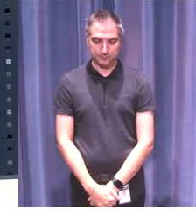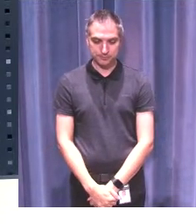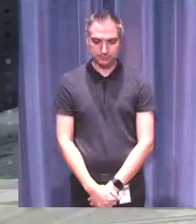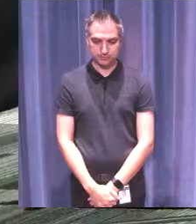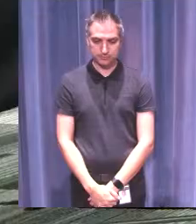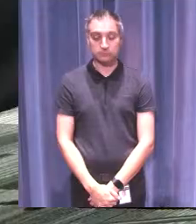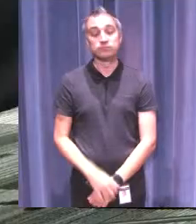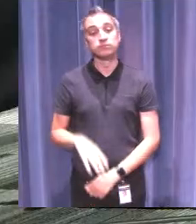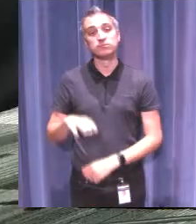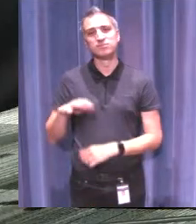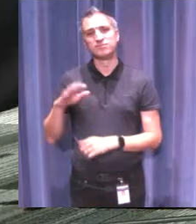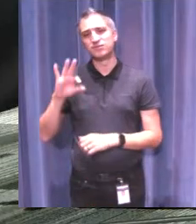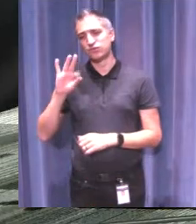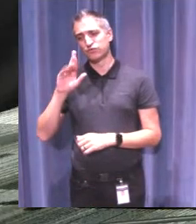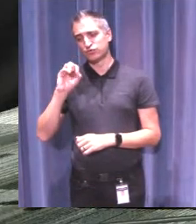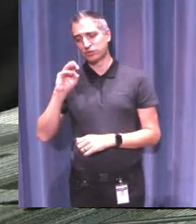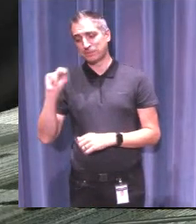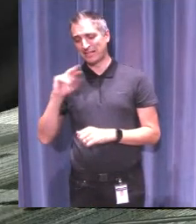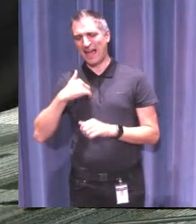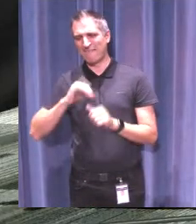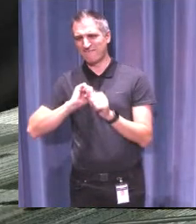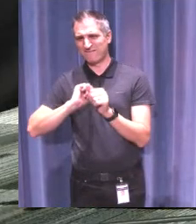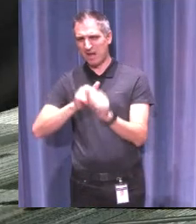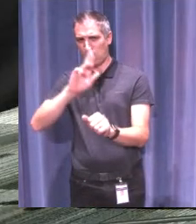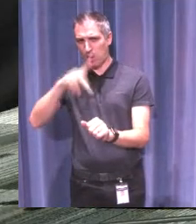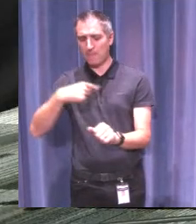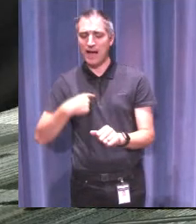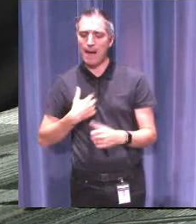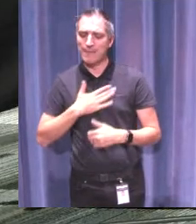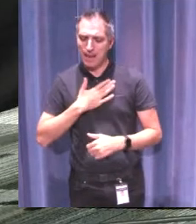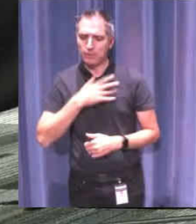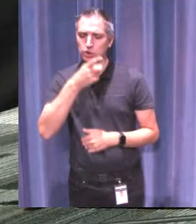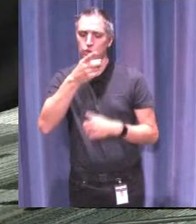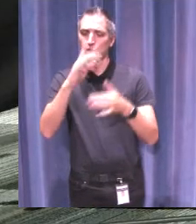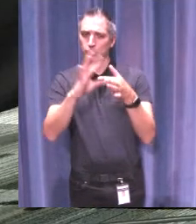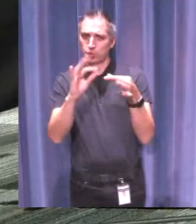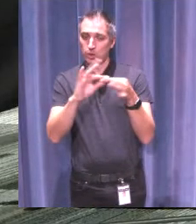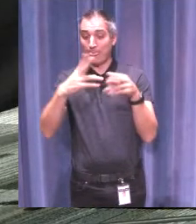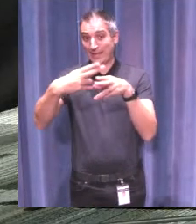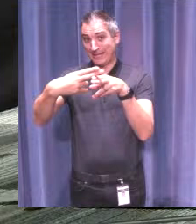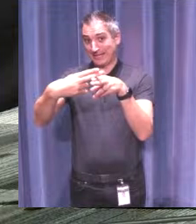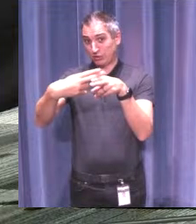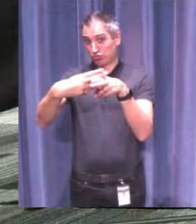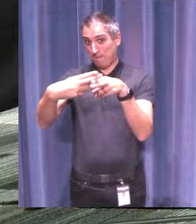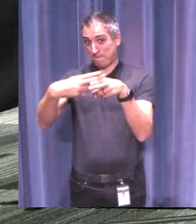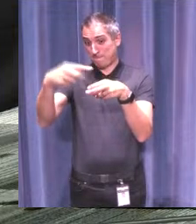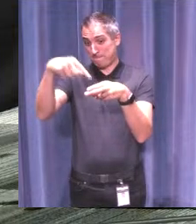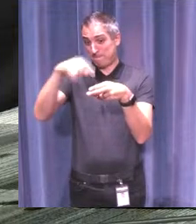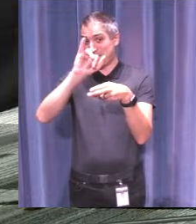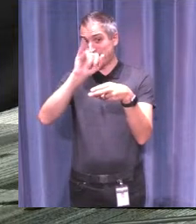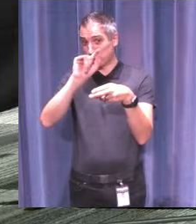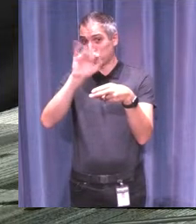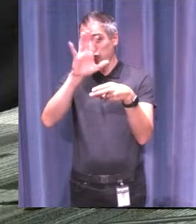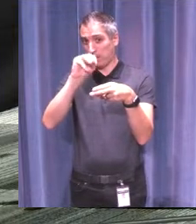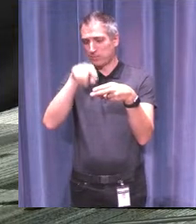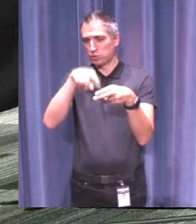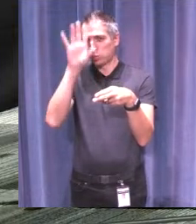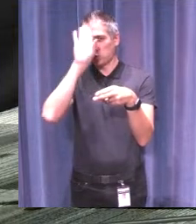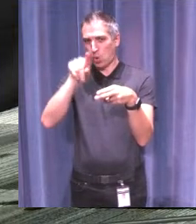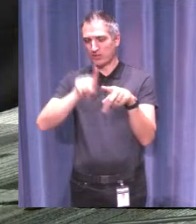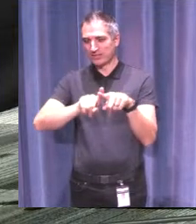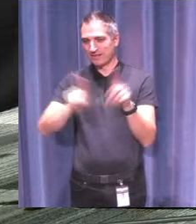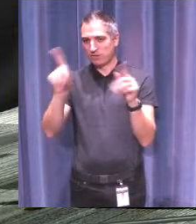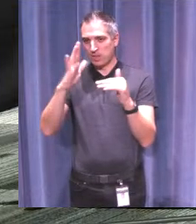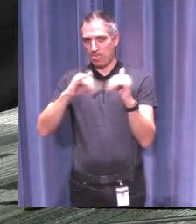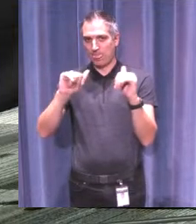I do have a follow-up. I'm happy that you brought up the interim nature of this and kind of understanding that this is a different assignment than